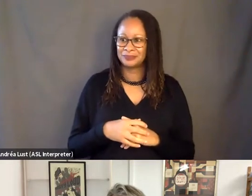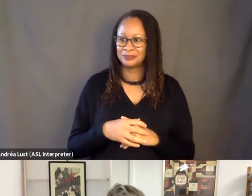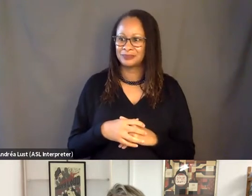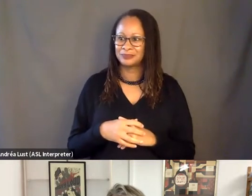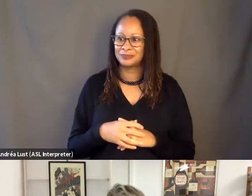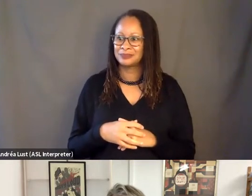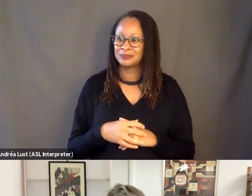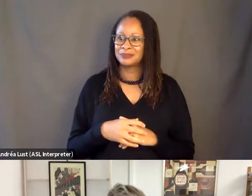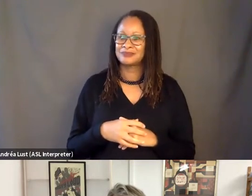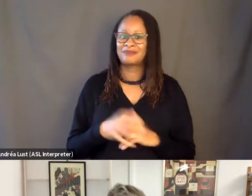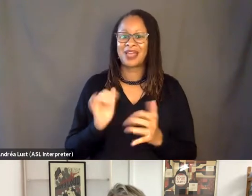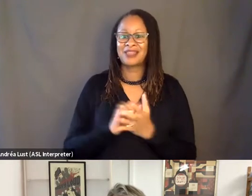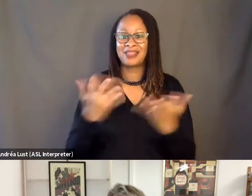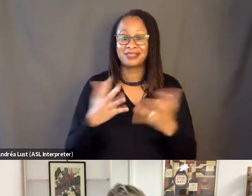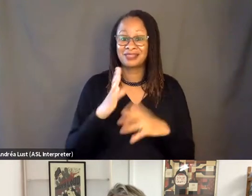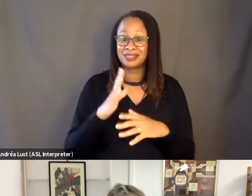this book